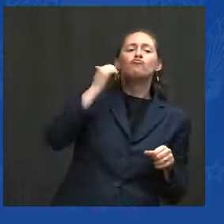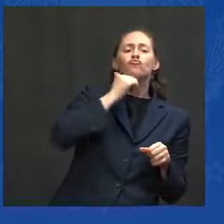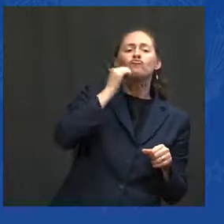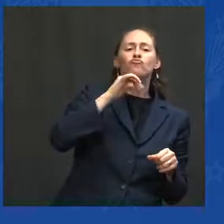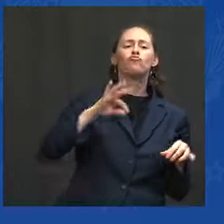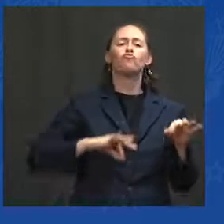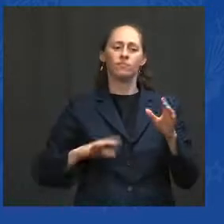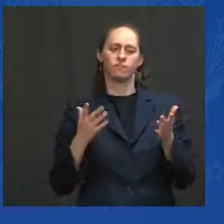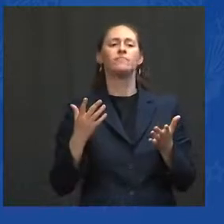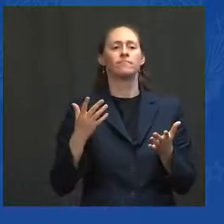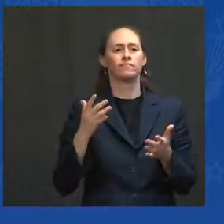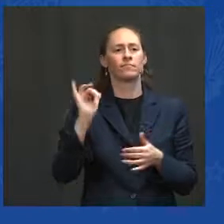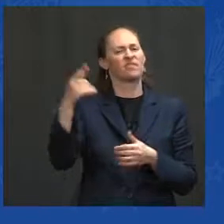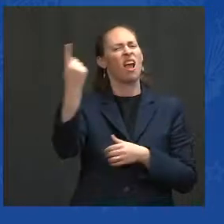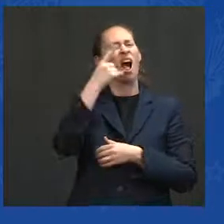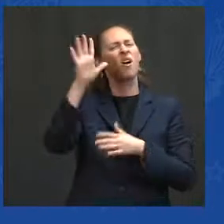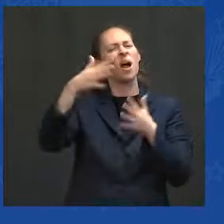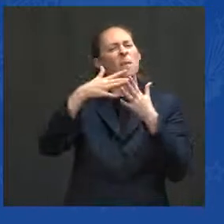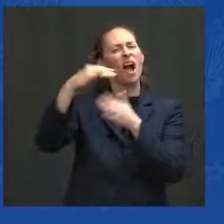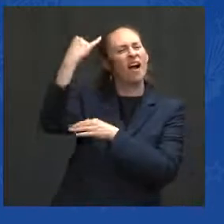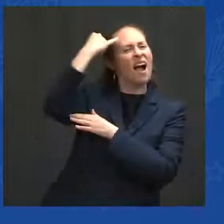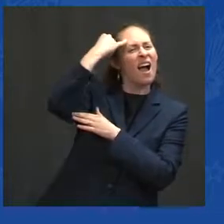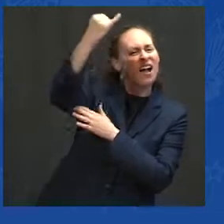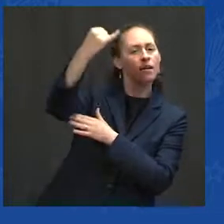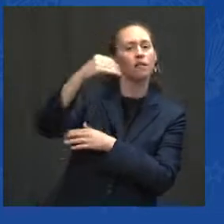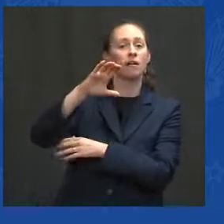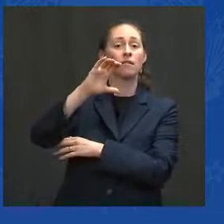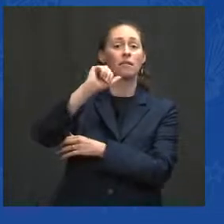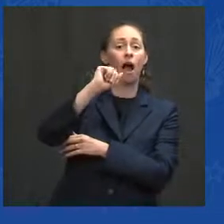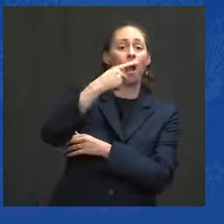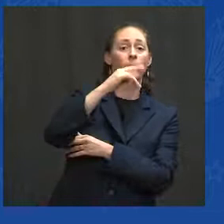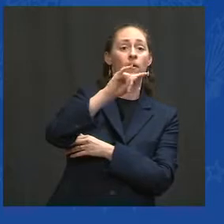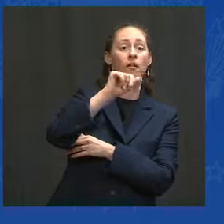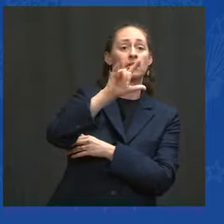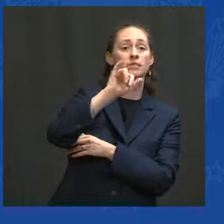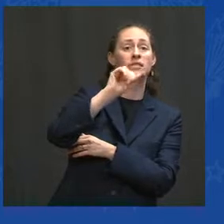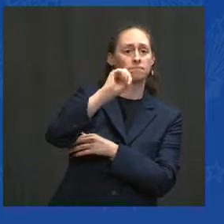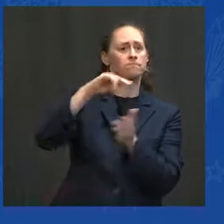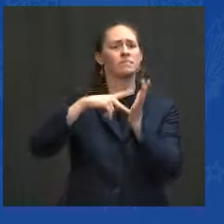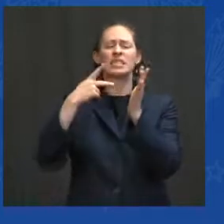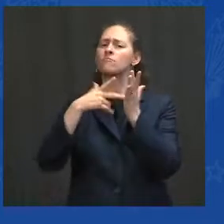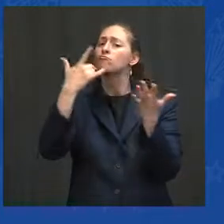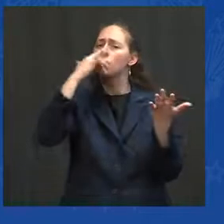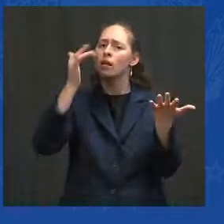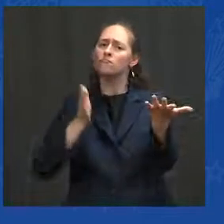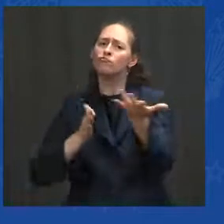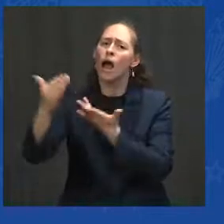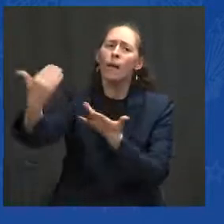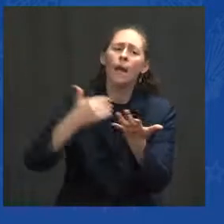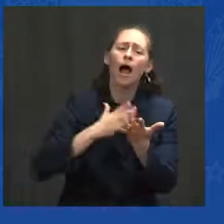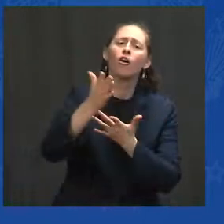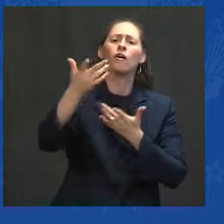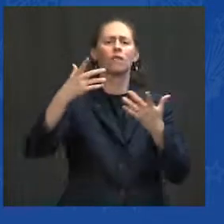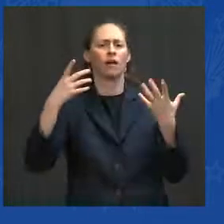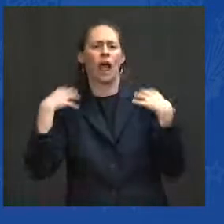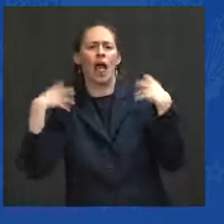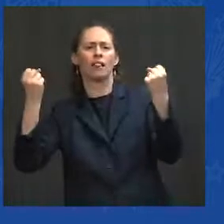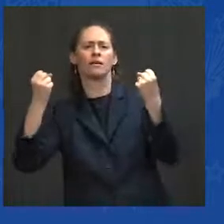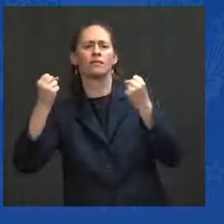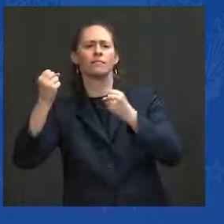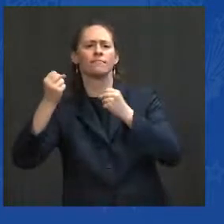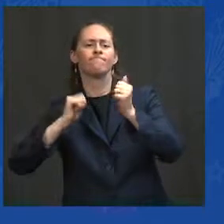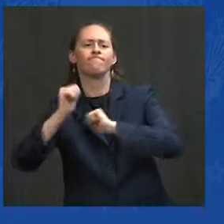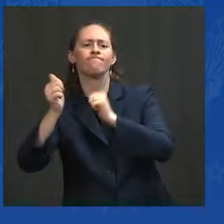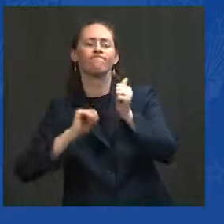true capitalism depends on fair and open competition. 40 years ago, we chose the wrong path, in